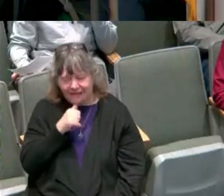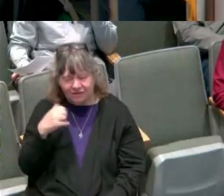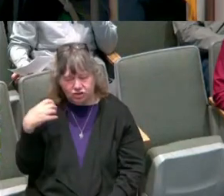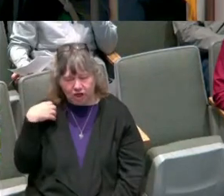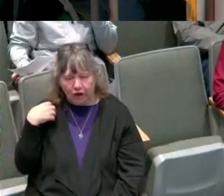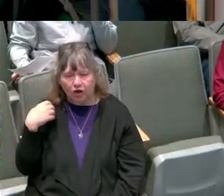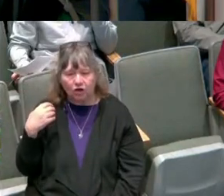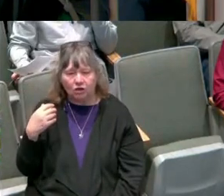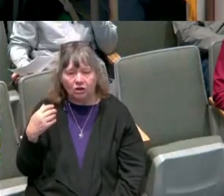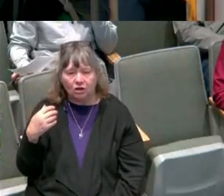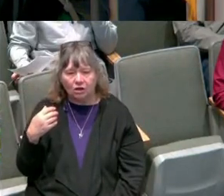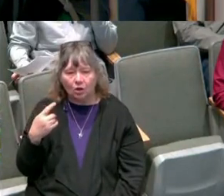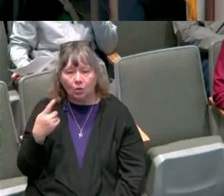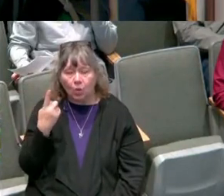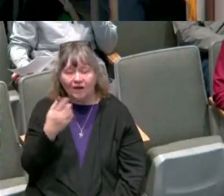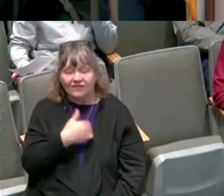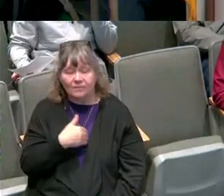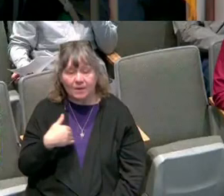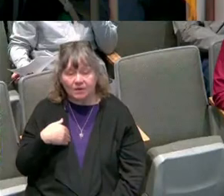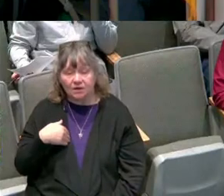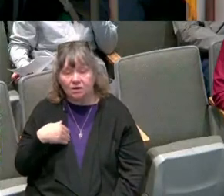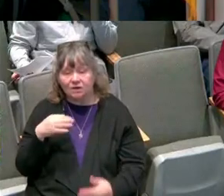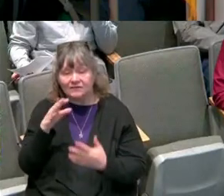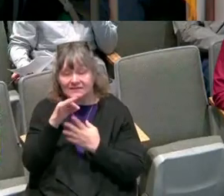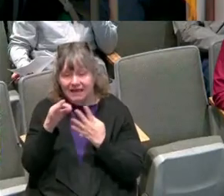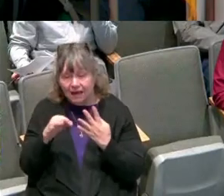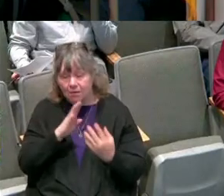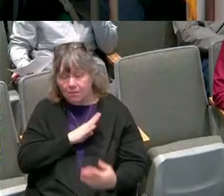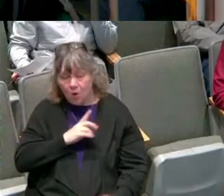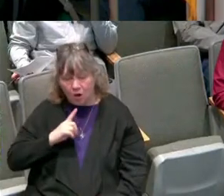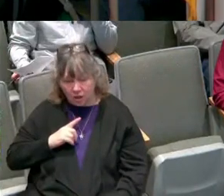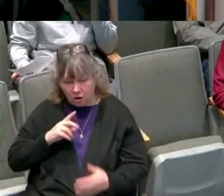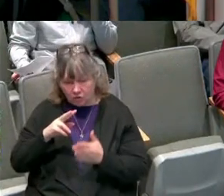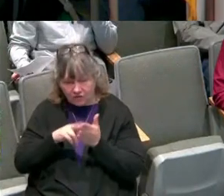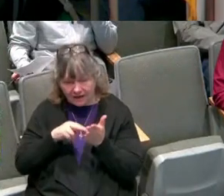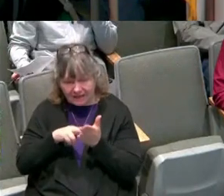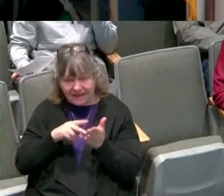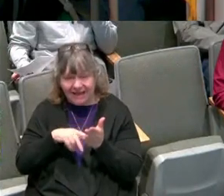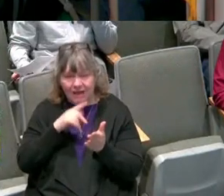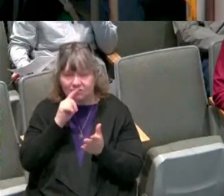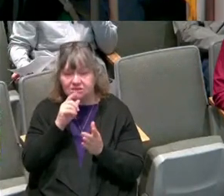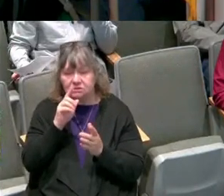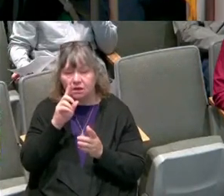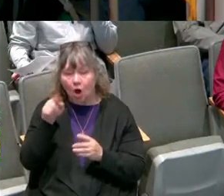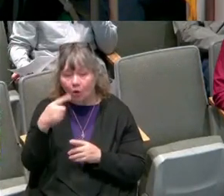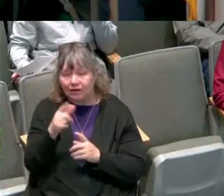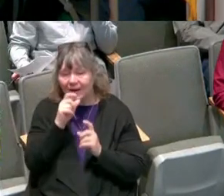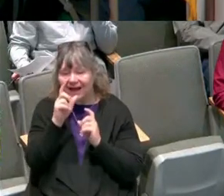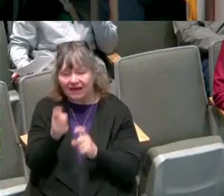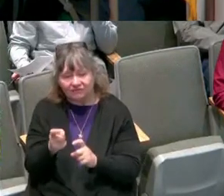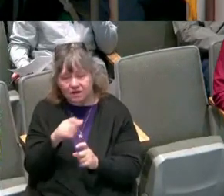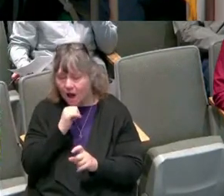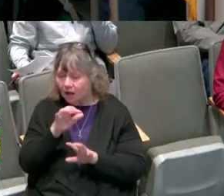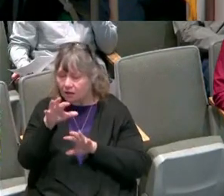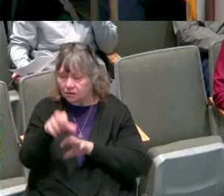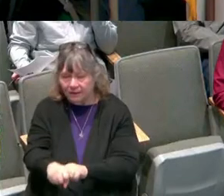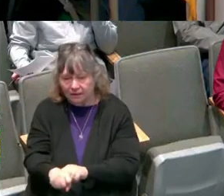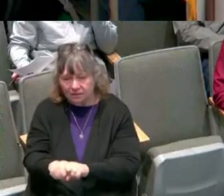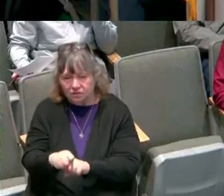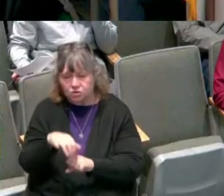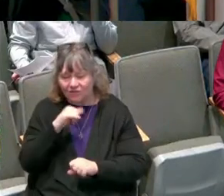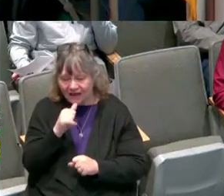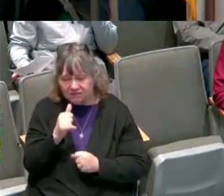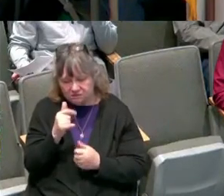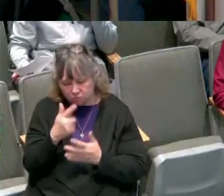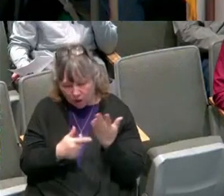but when one of the members of the select board just read the motion it was just by gift it was not by eminent domain so that's the motion